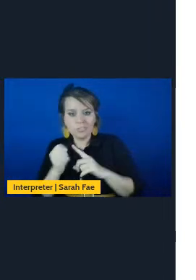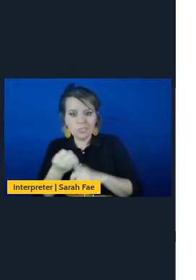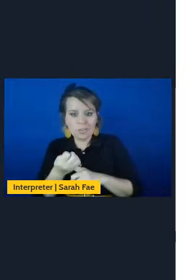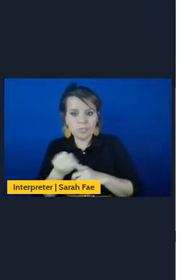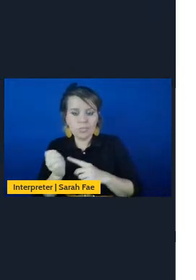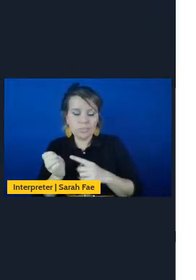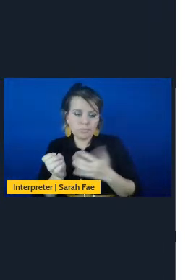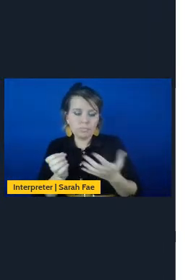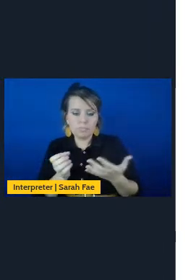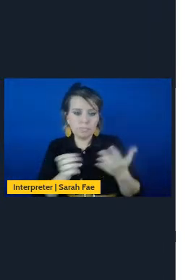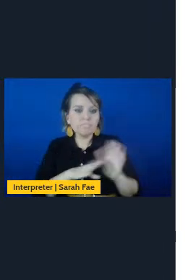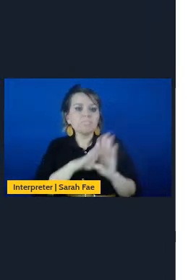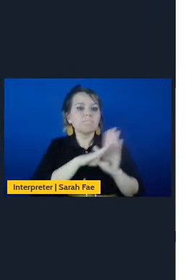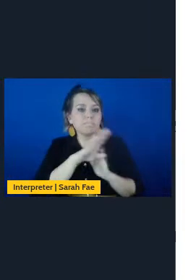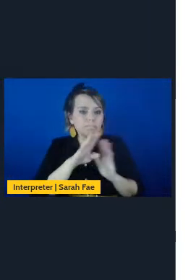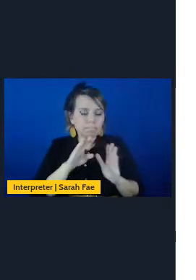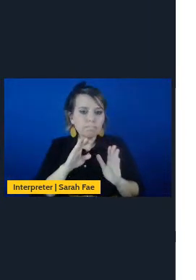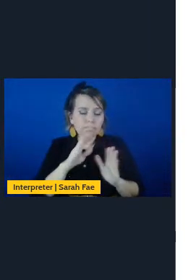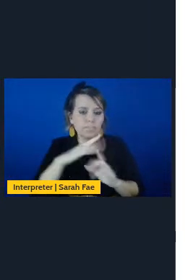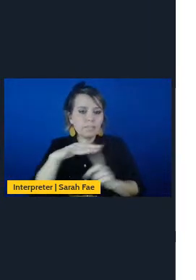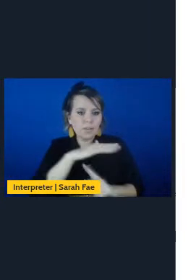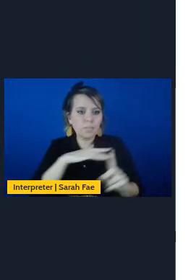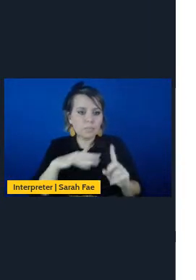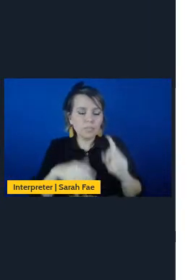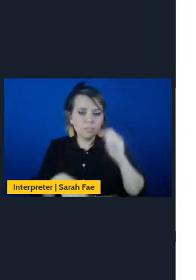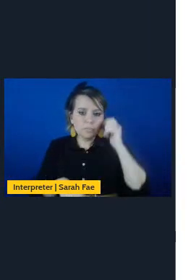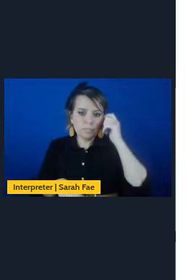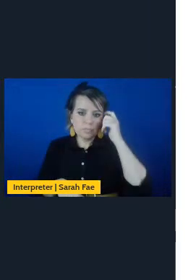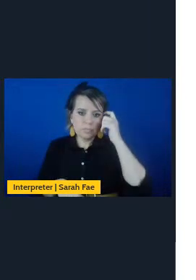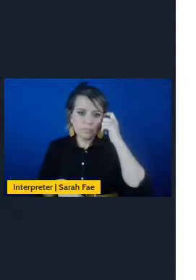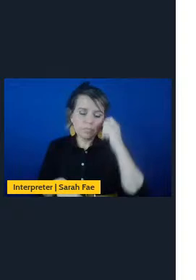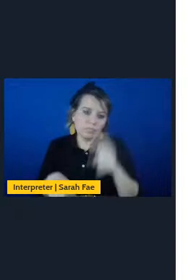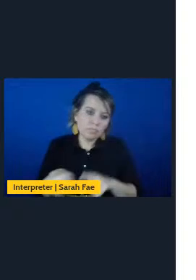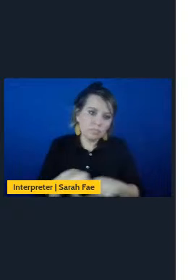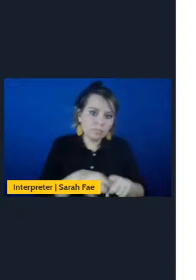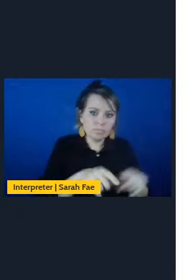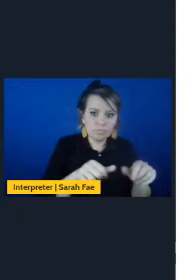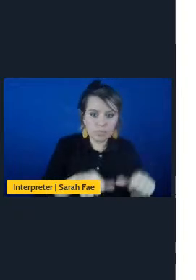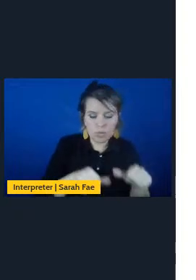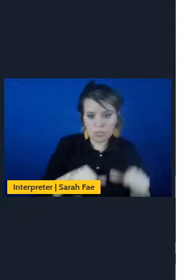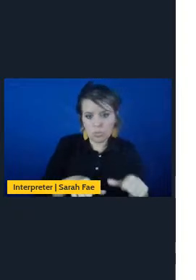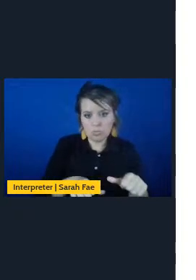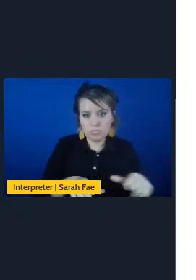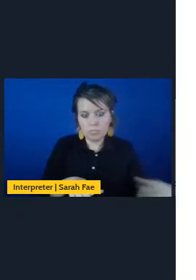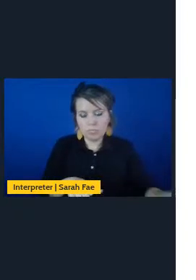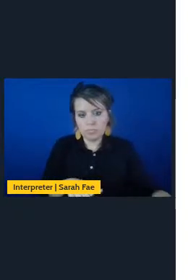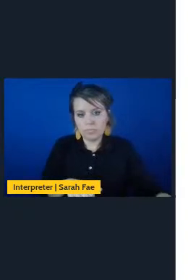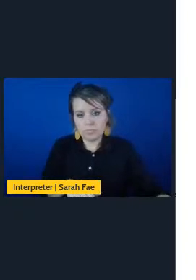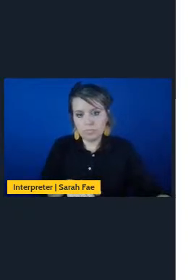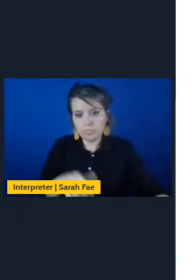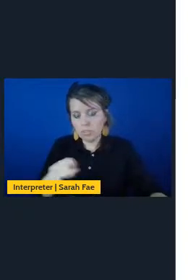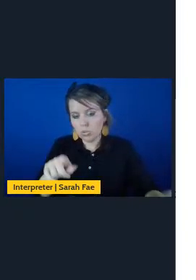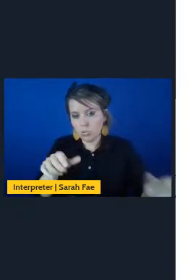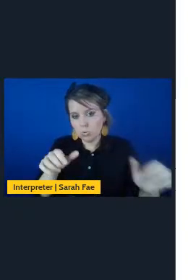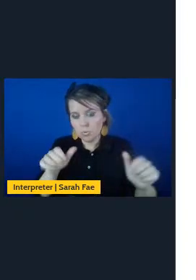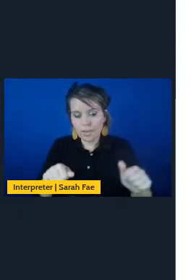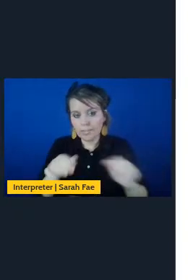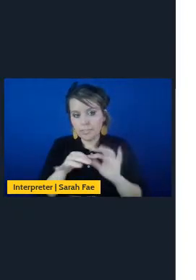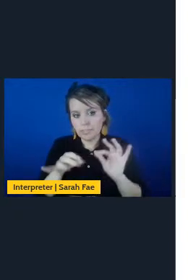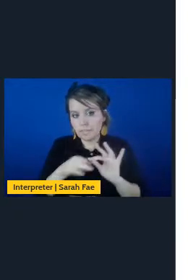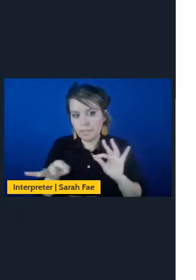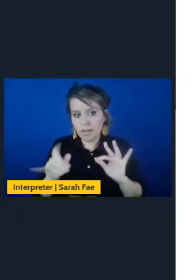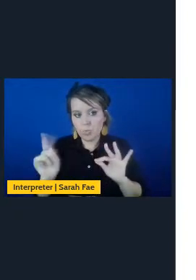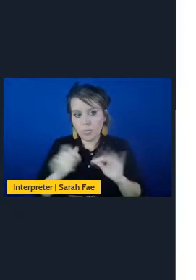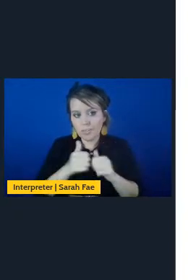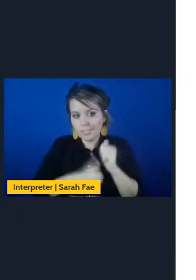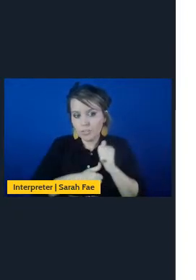development environments. This is also possible and configurable. You can define where each